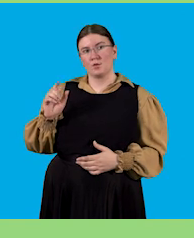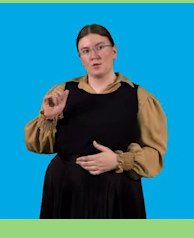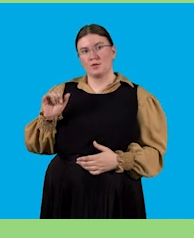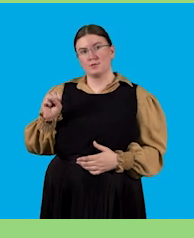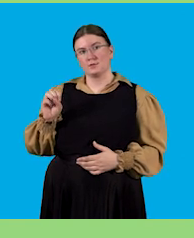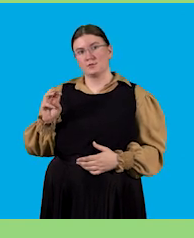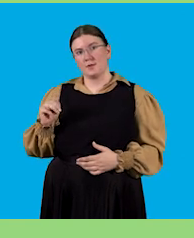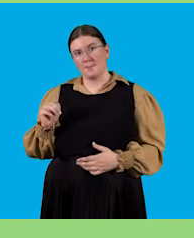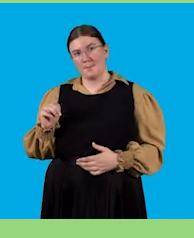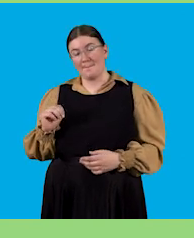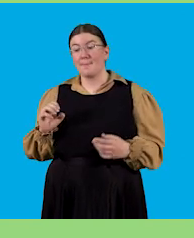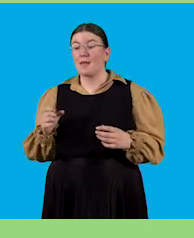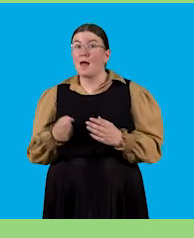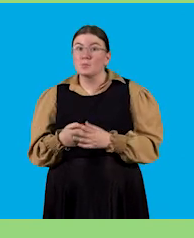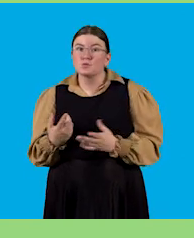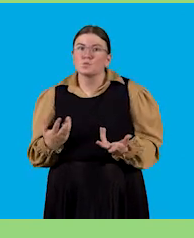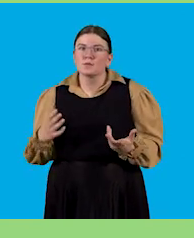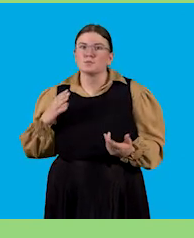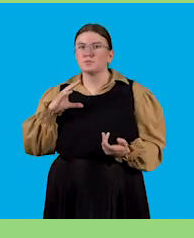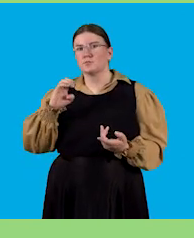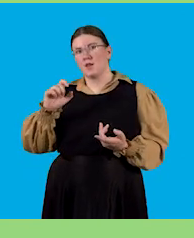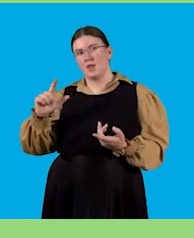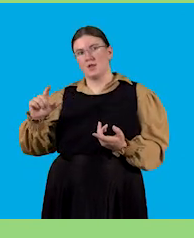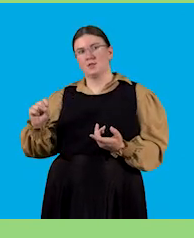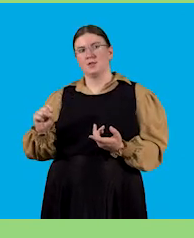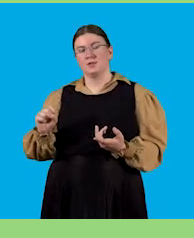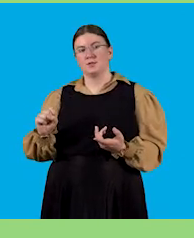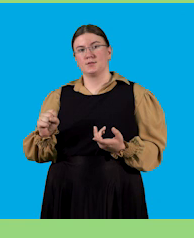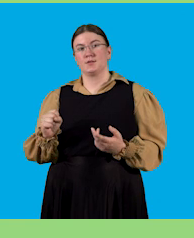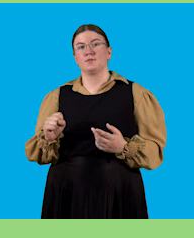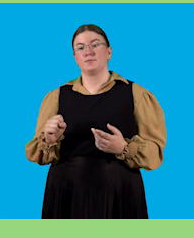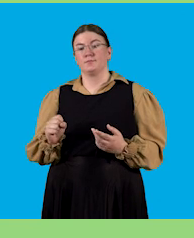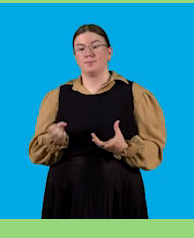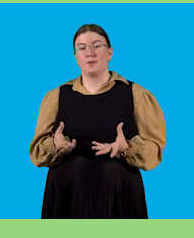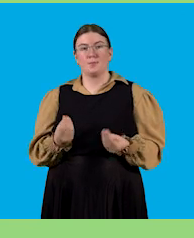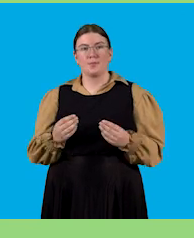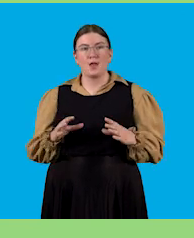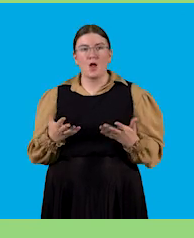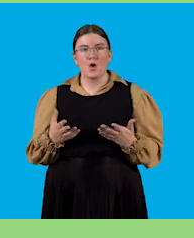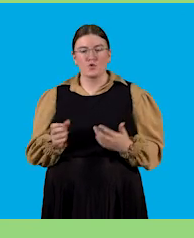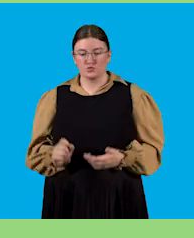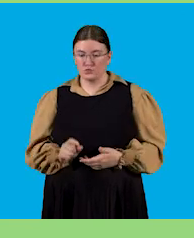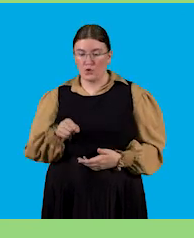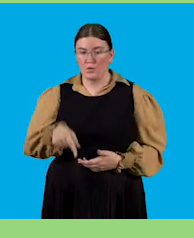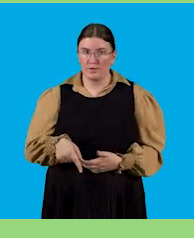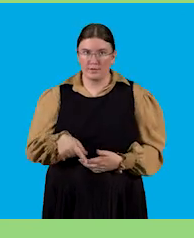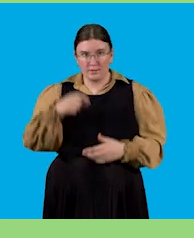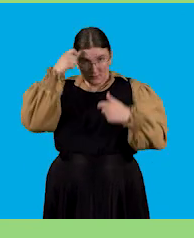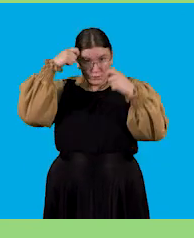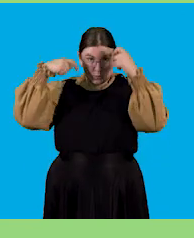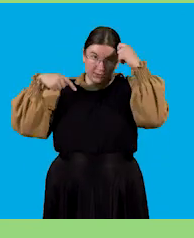takes place in cells. These waste products can be found in the form of urine,